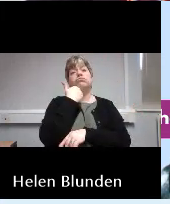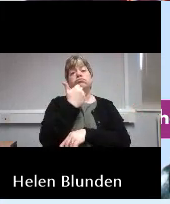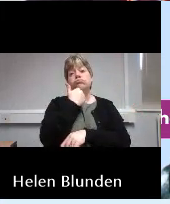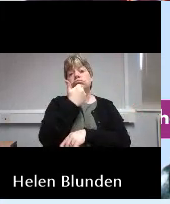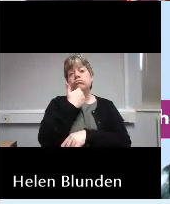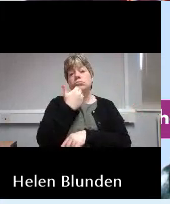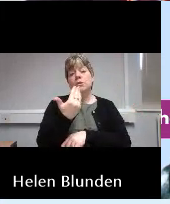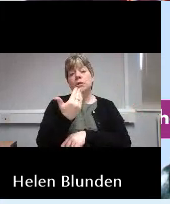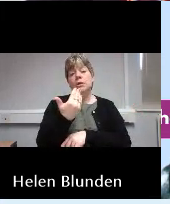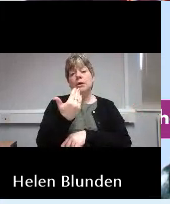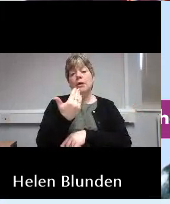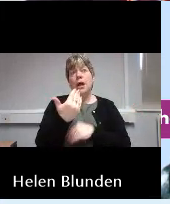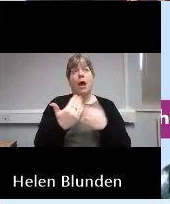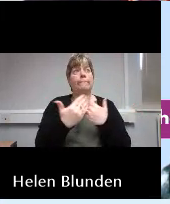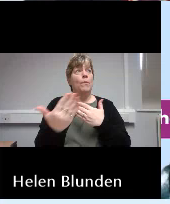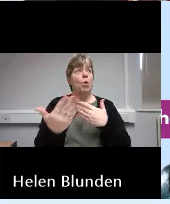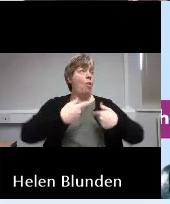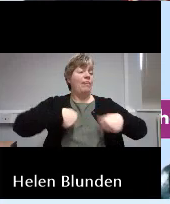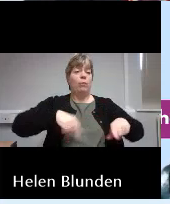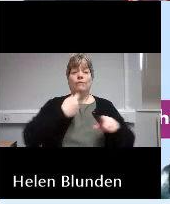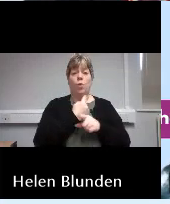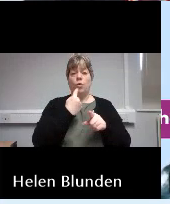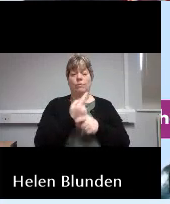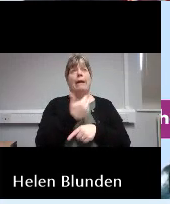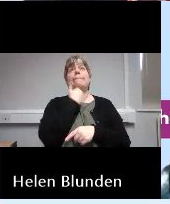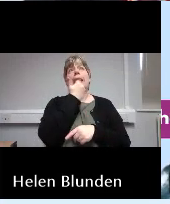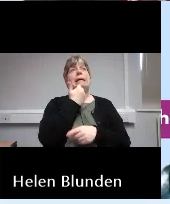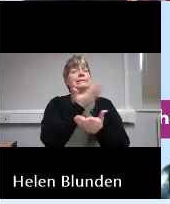more, even more than we have talked about, and there's